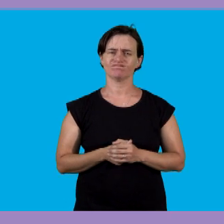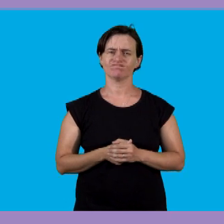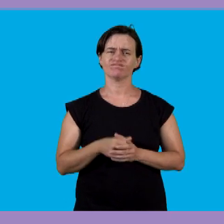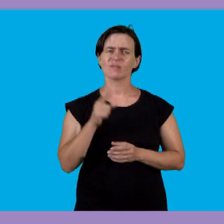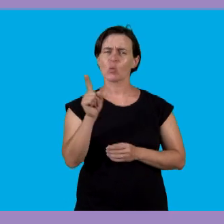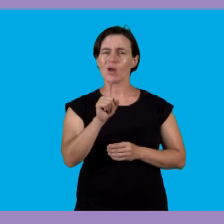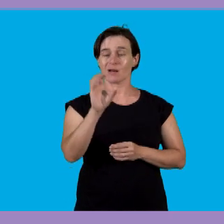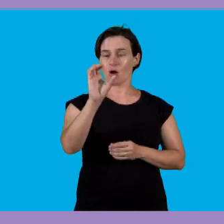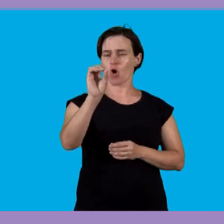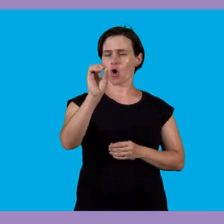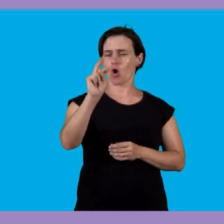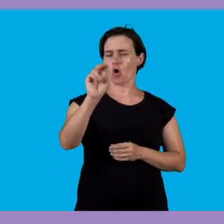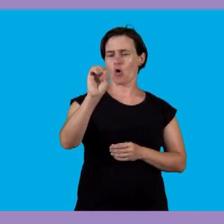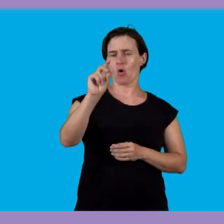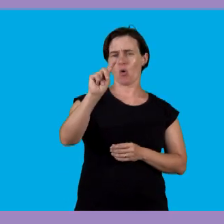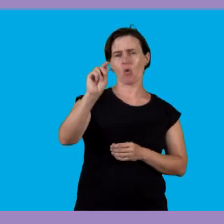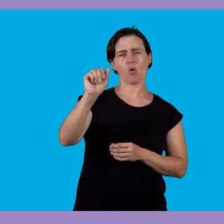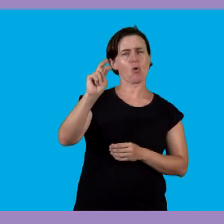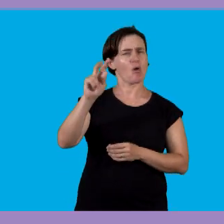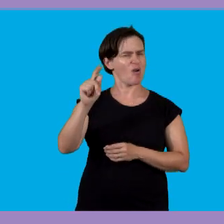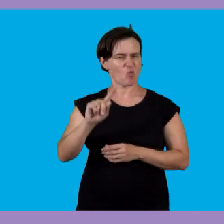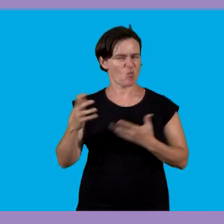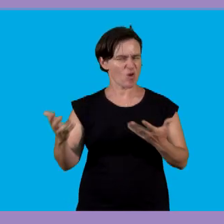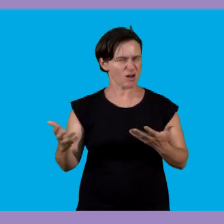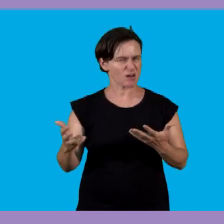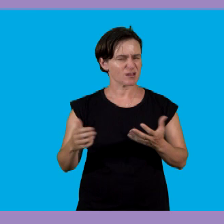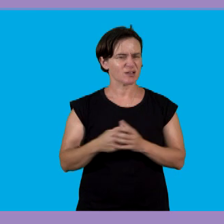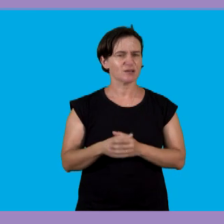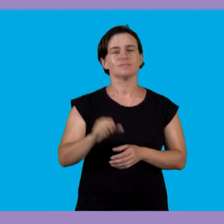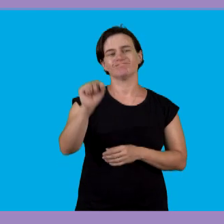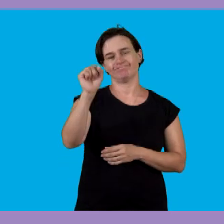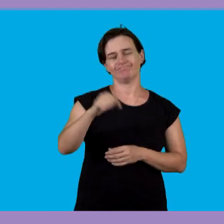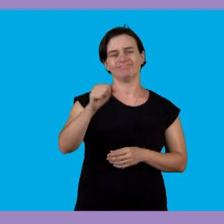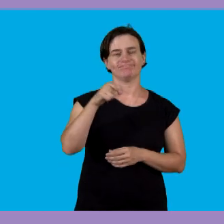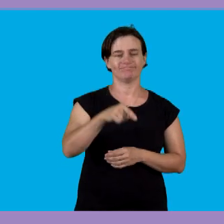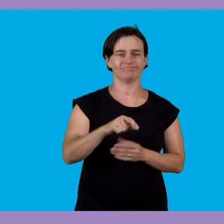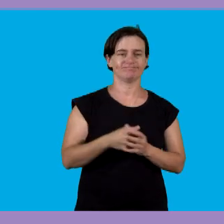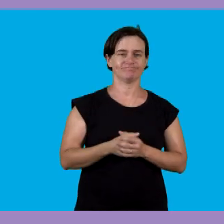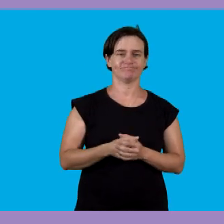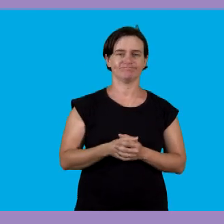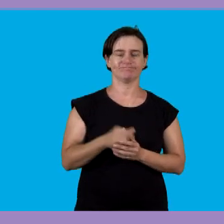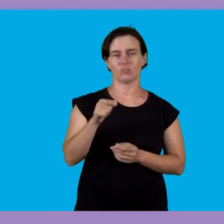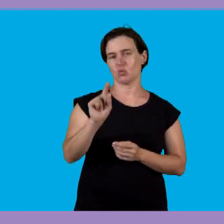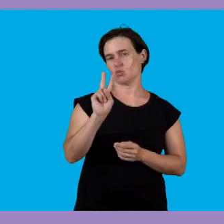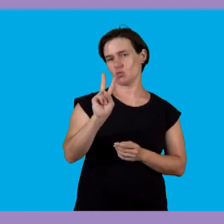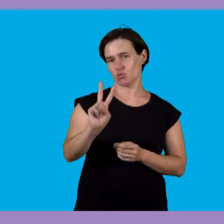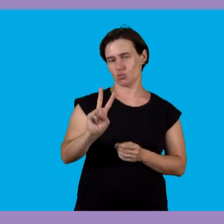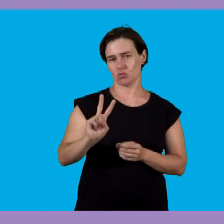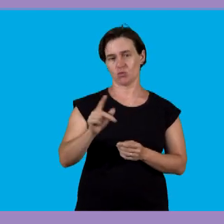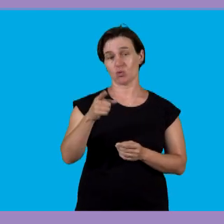And which one is the constant? Yes, the constant is